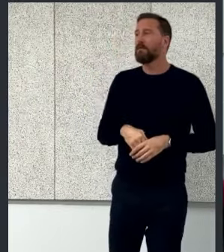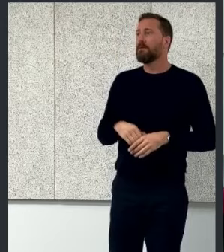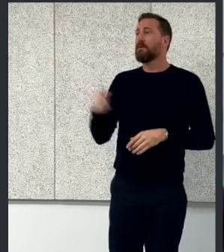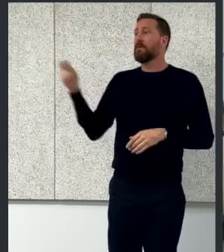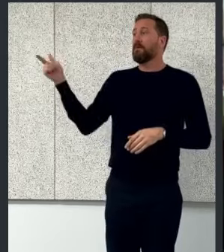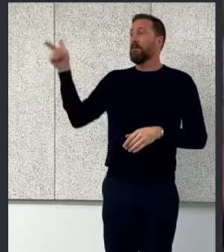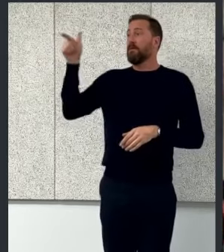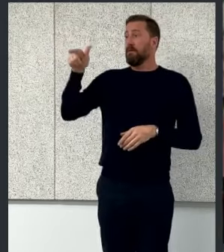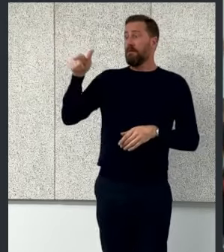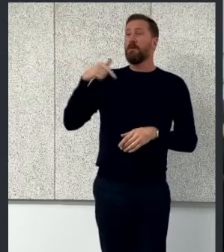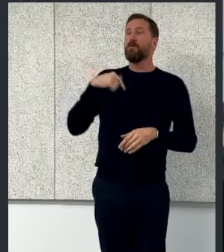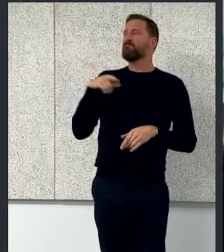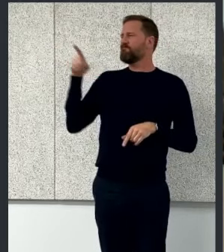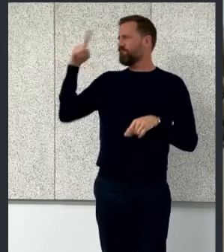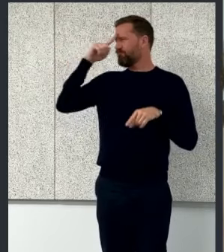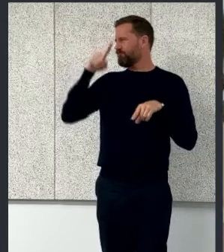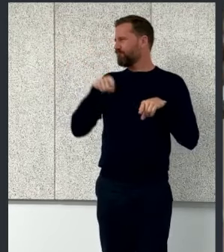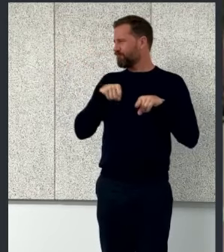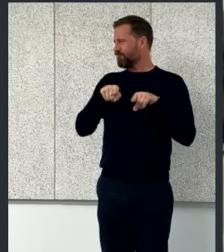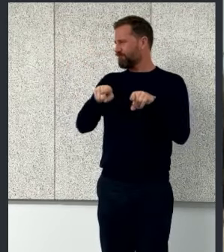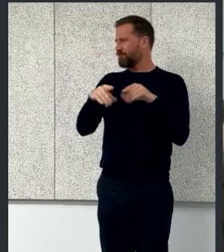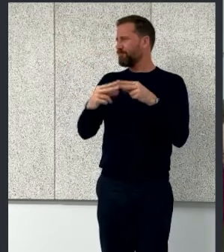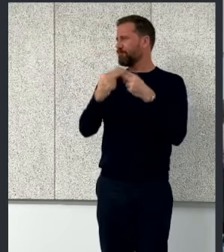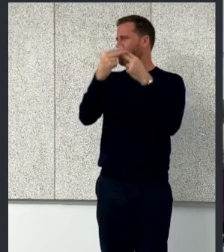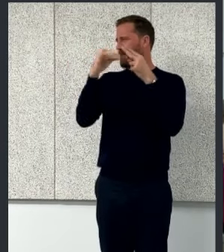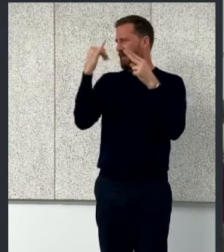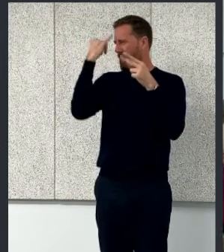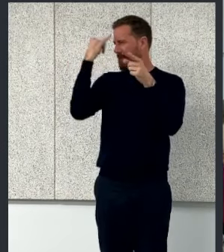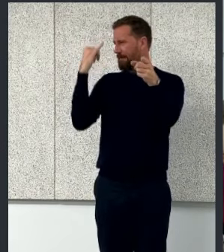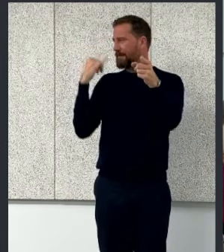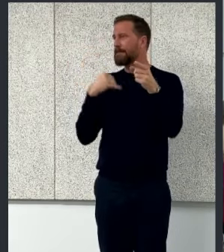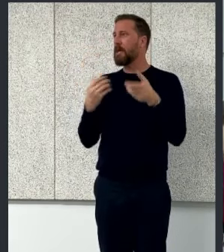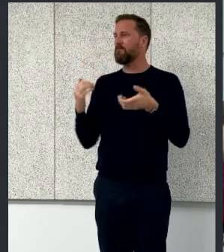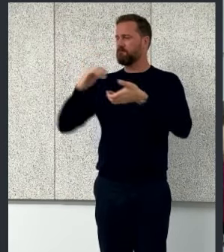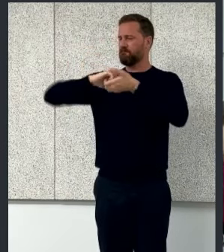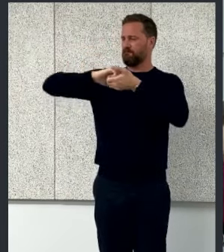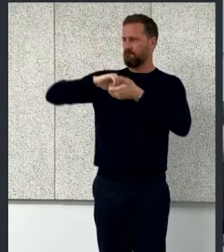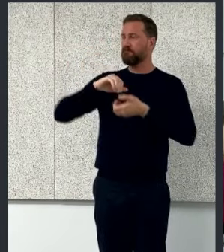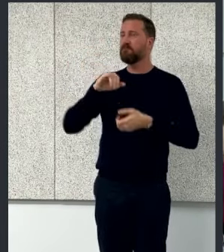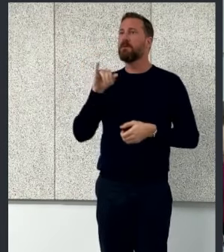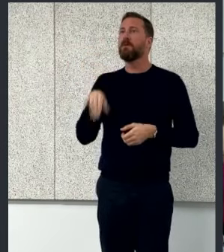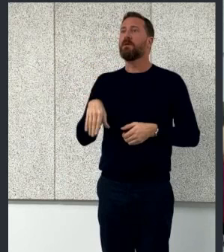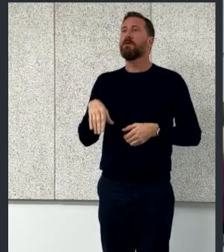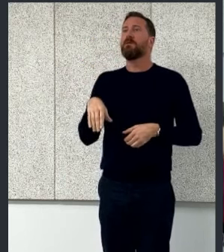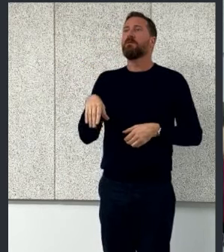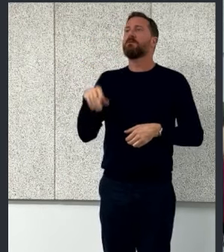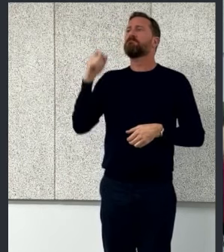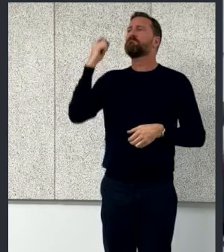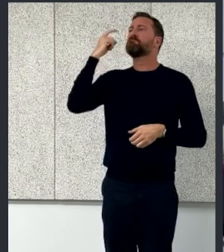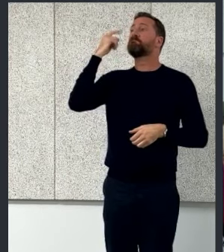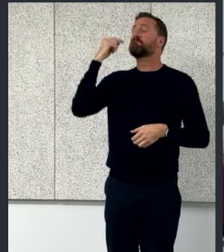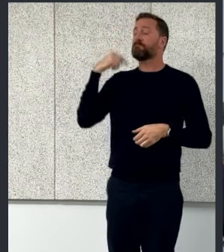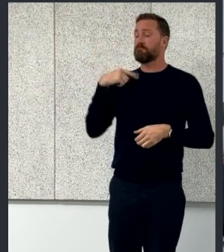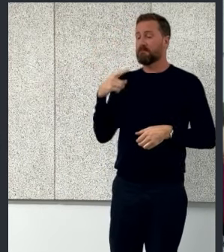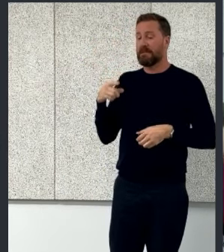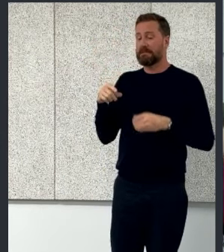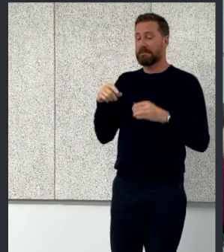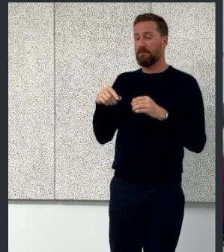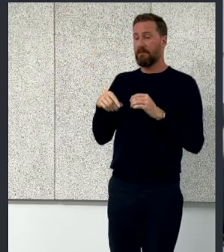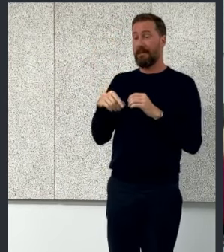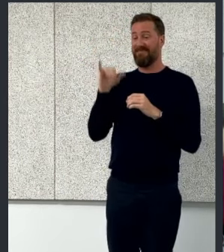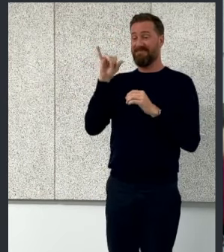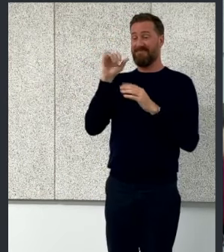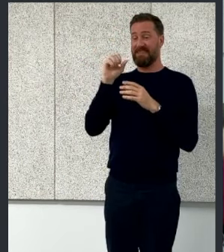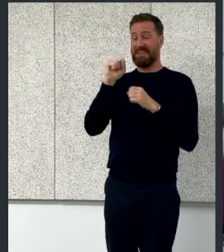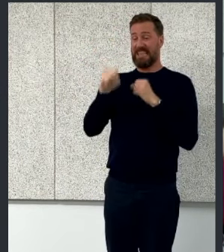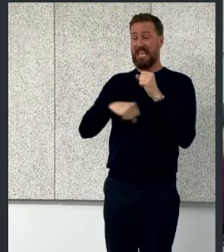Along the idea of like shared coalition and making a bridge, the idea that like so much of like state funding went down the